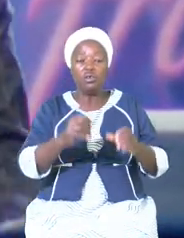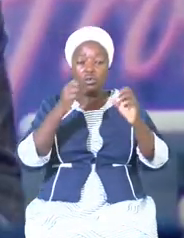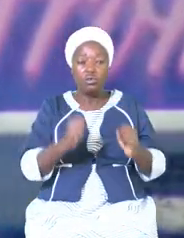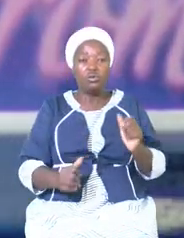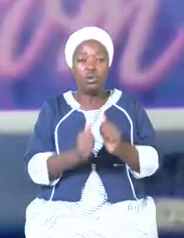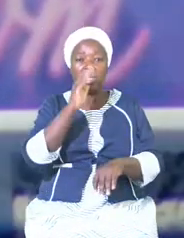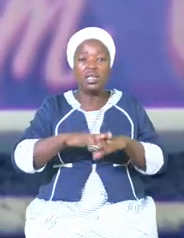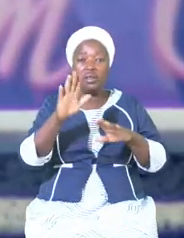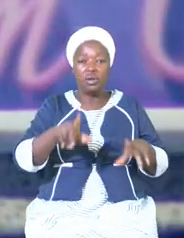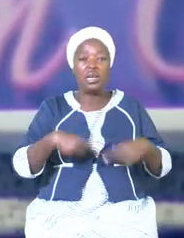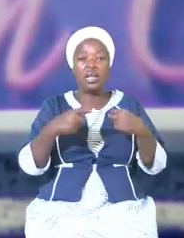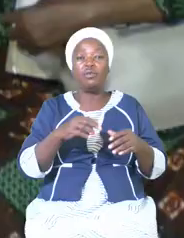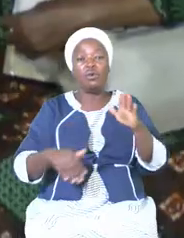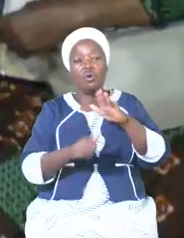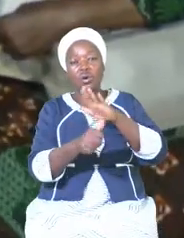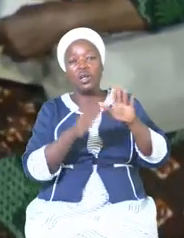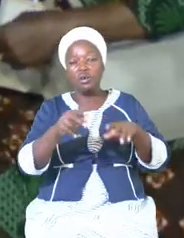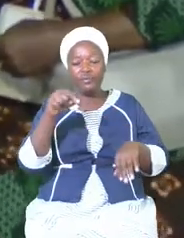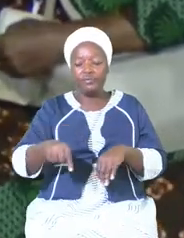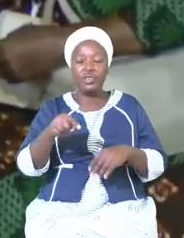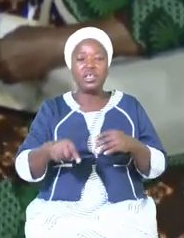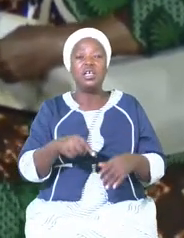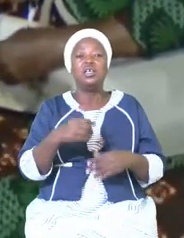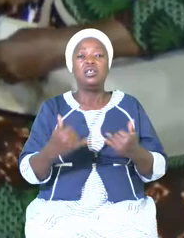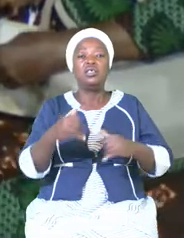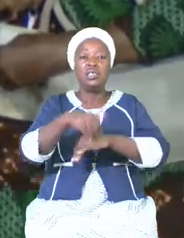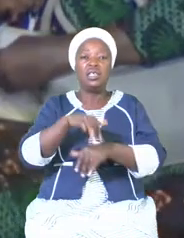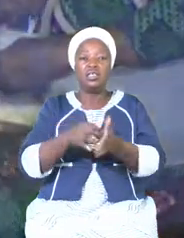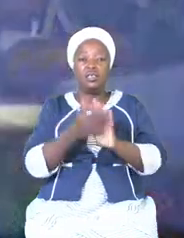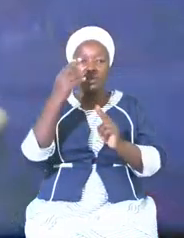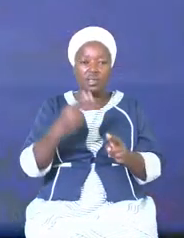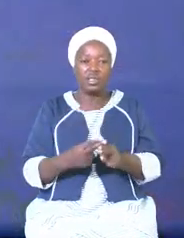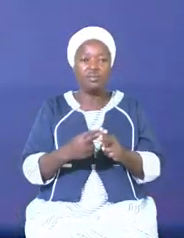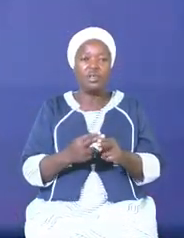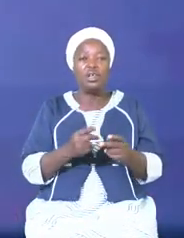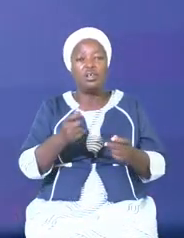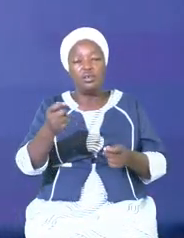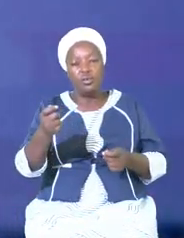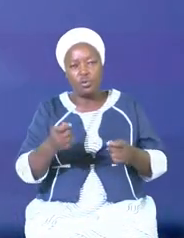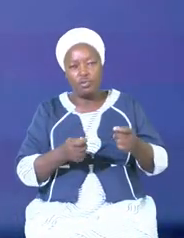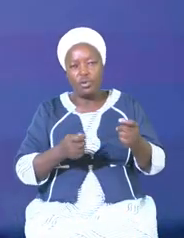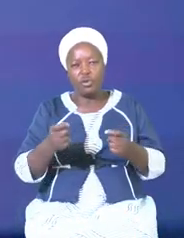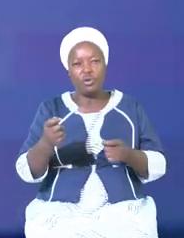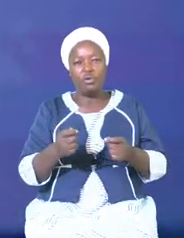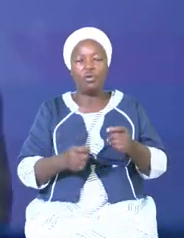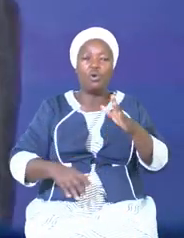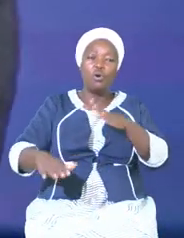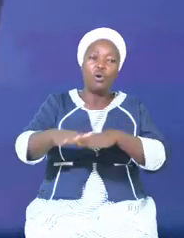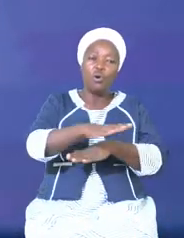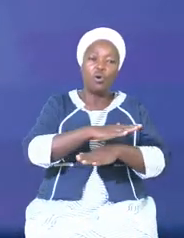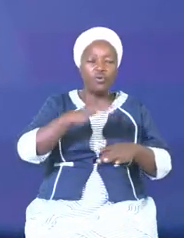under your feet tonight in Jesus' name. Dominion over